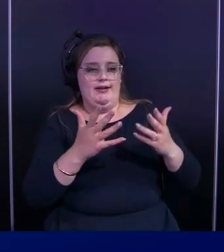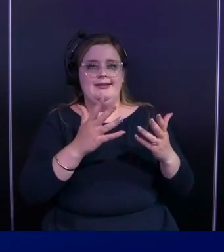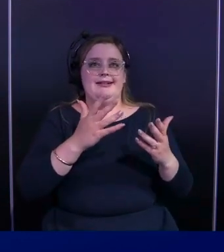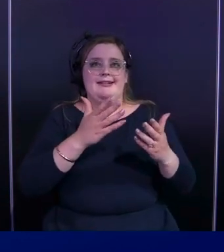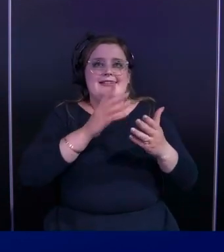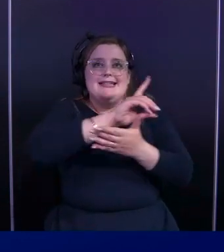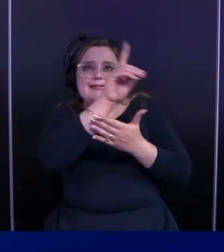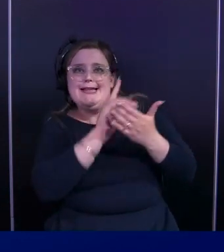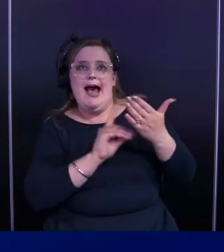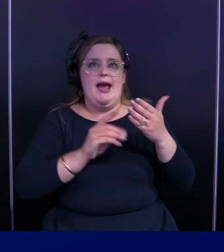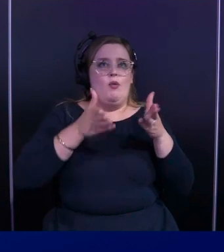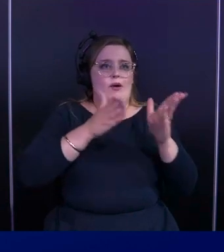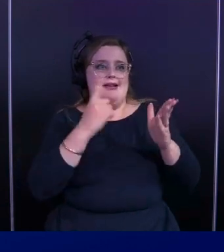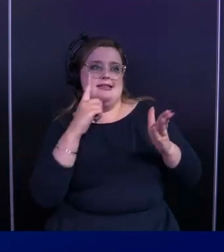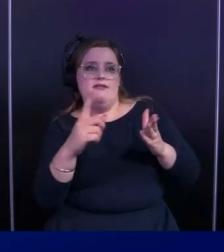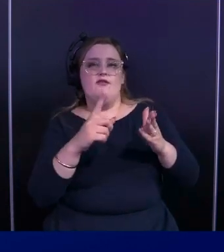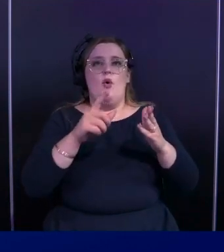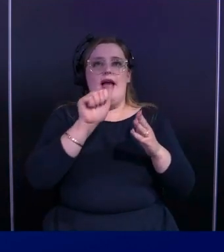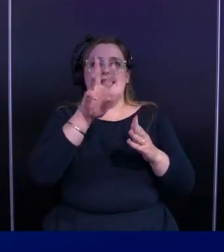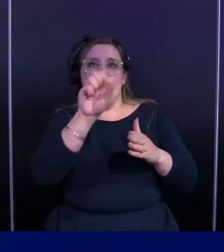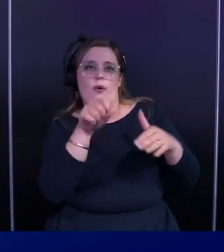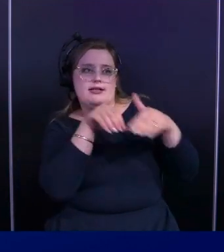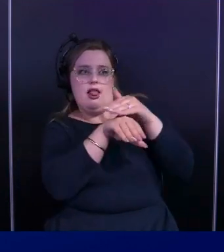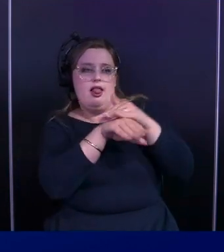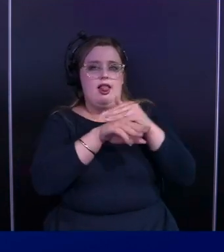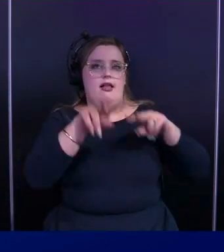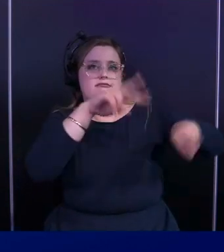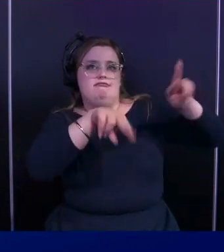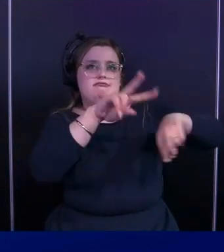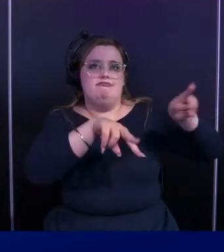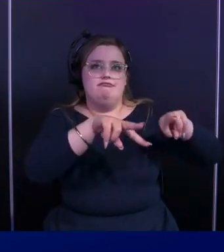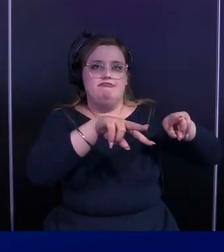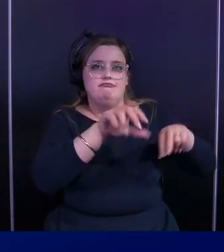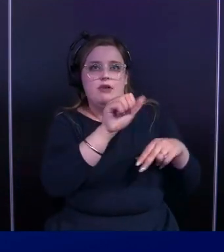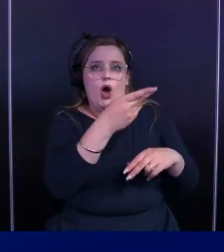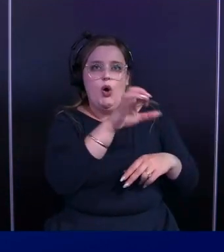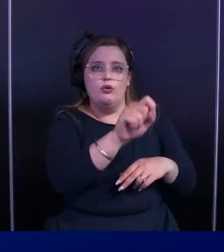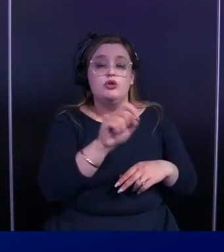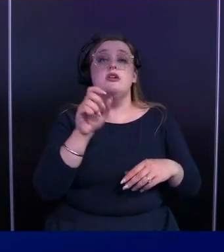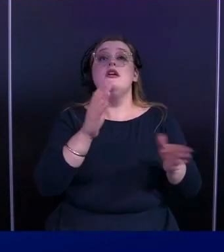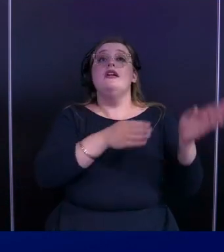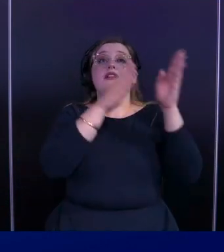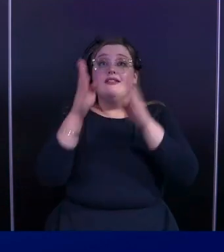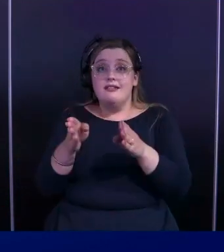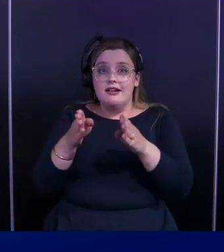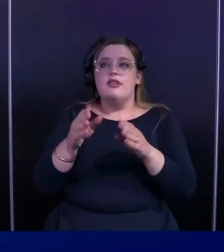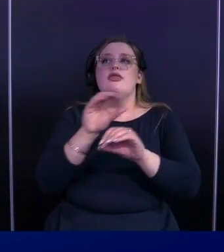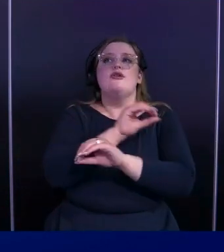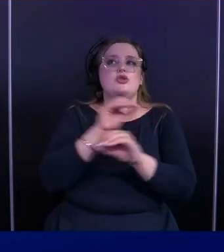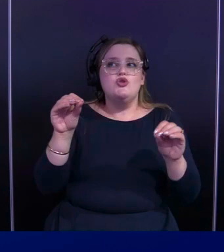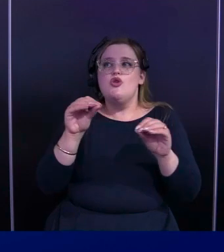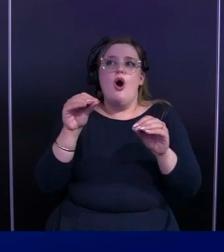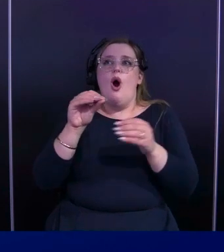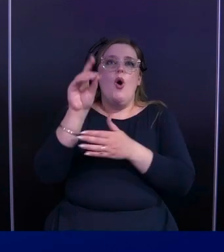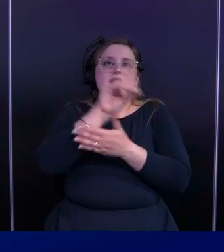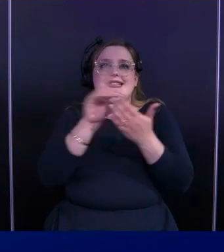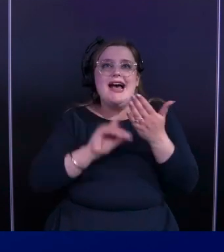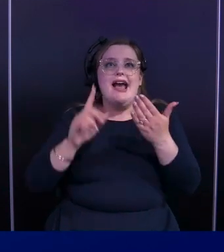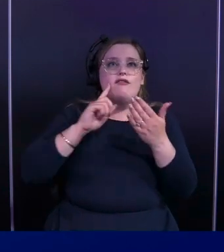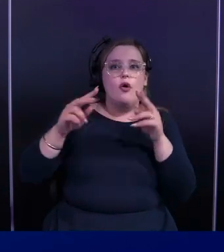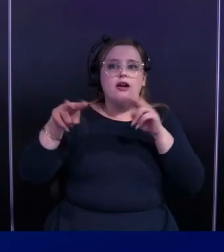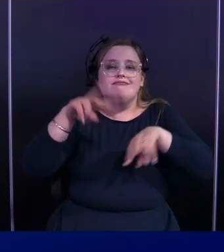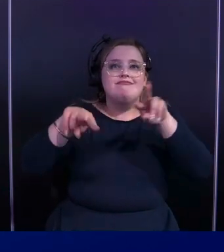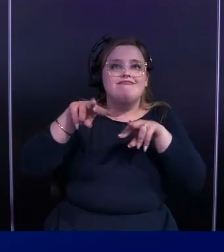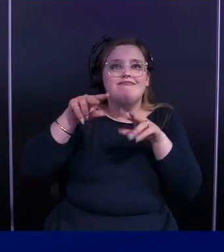host. Number two, there's no mechanism for any AWS operator to access customer content. That's both code and data. Number three, there's